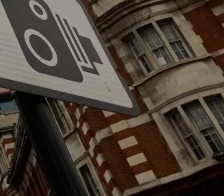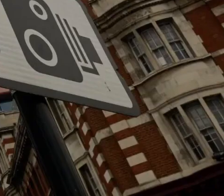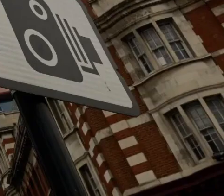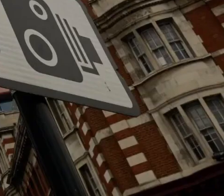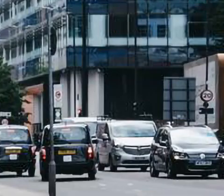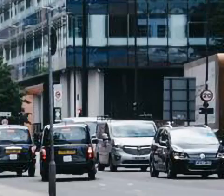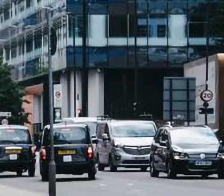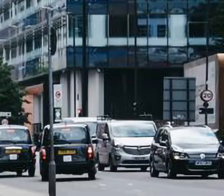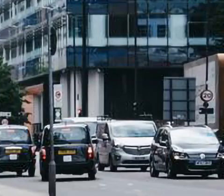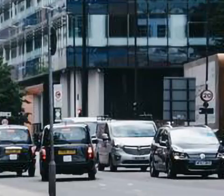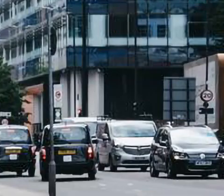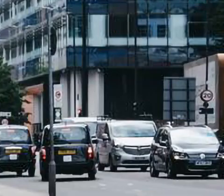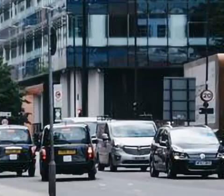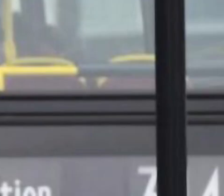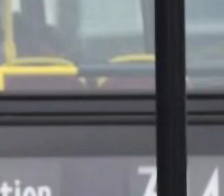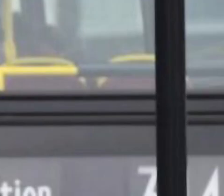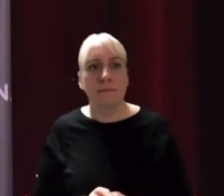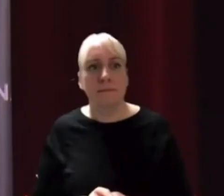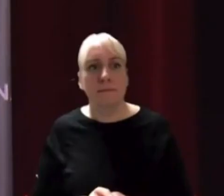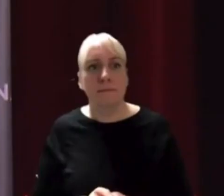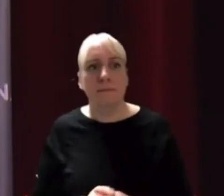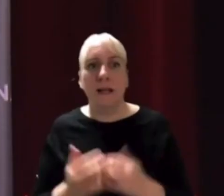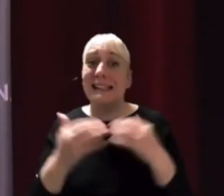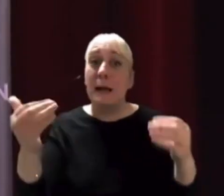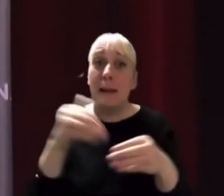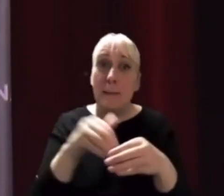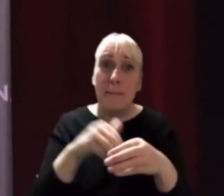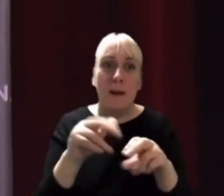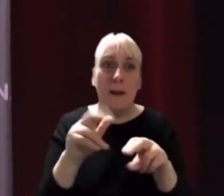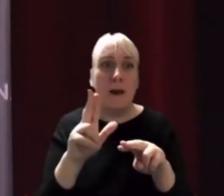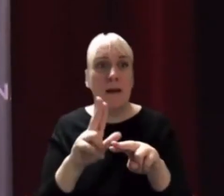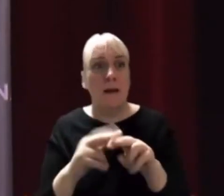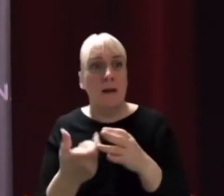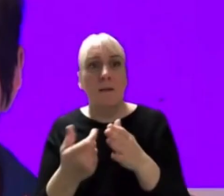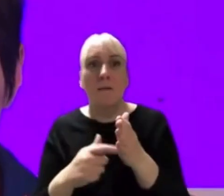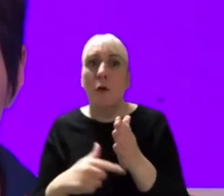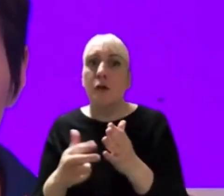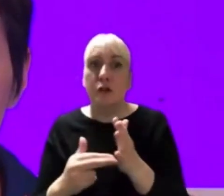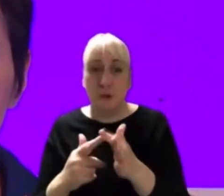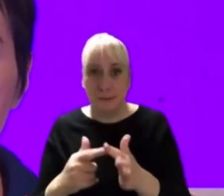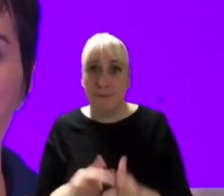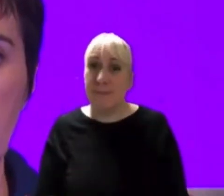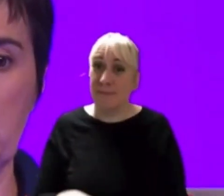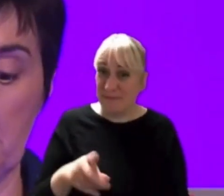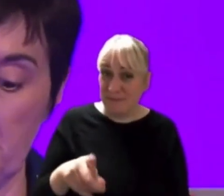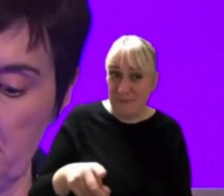police properly, and we're seeing the results. You heard it, didn't you? If you disagree with the mayor, he's going to paint you as far